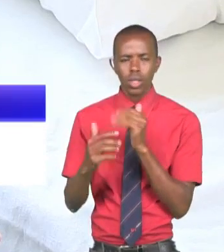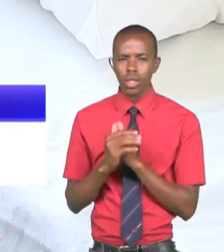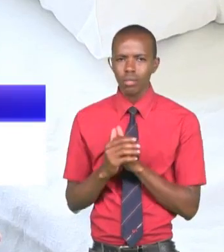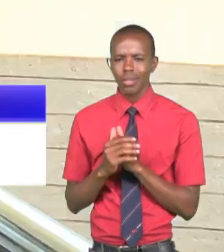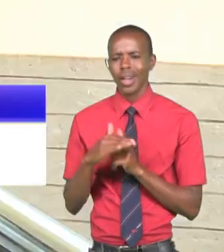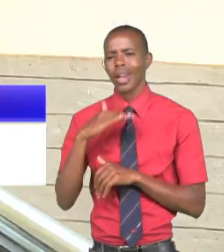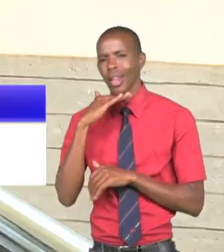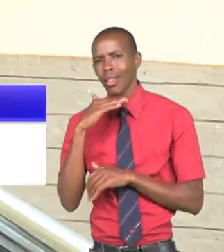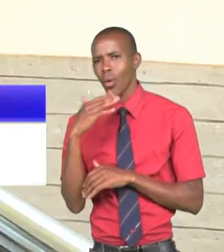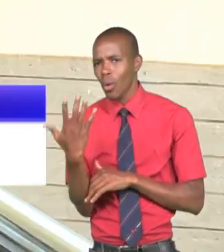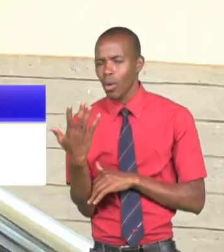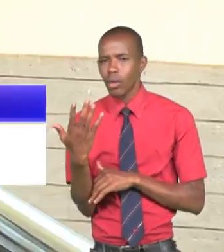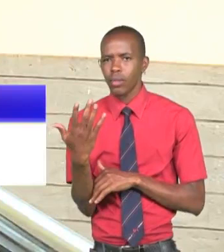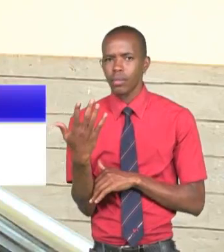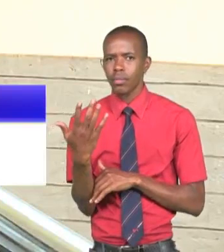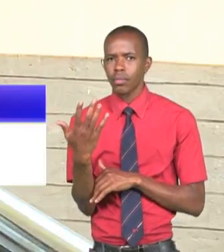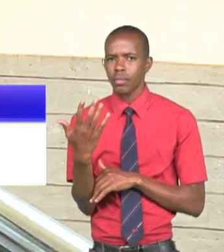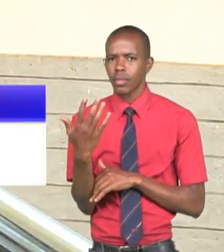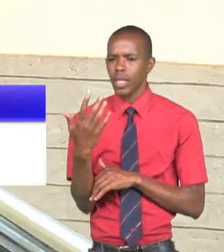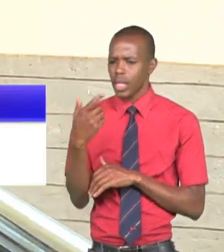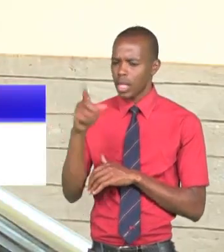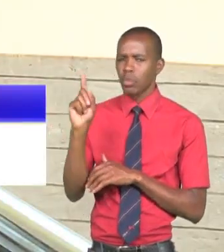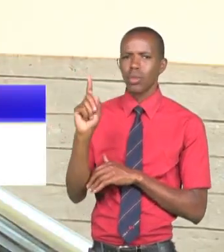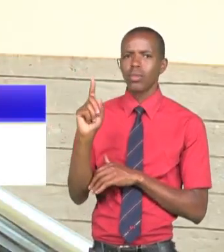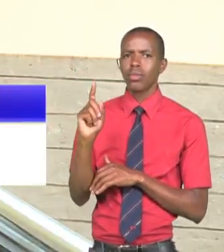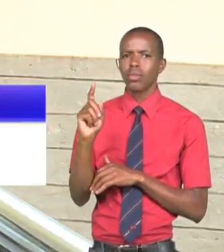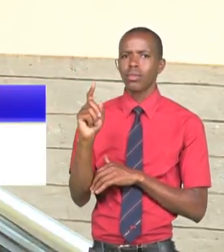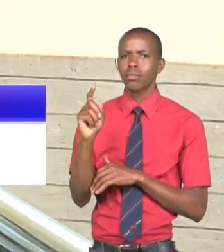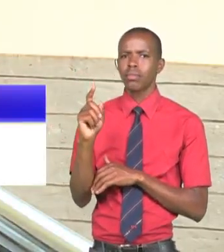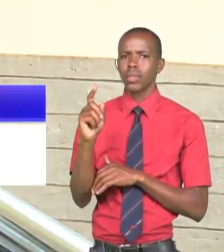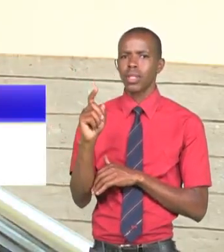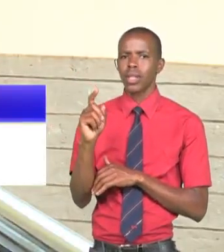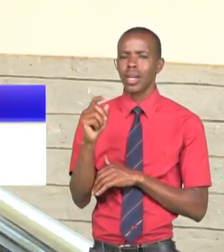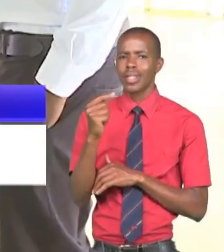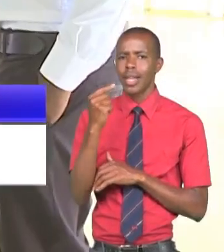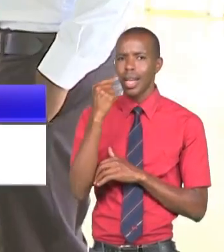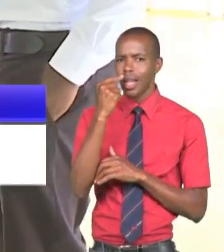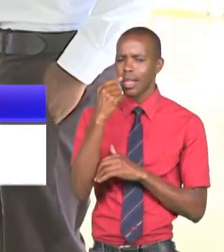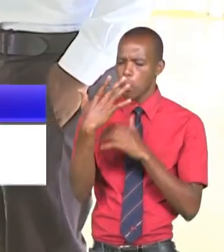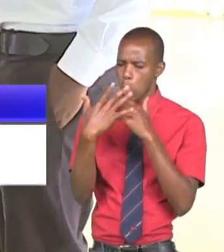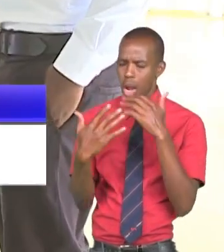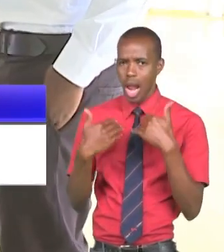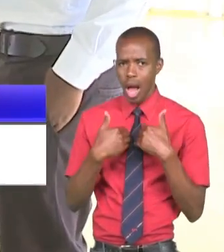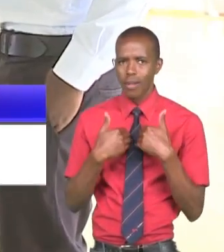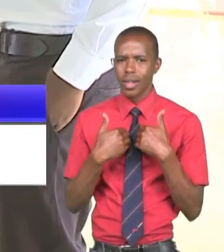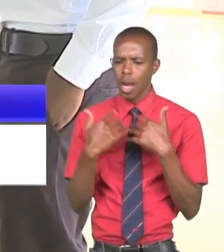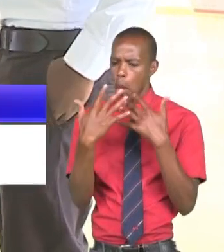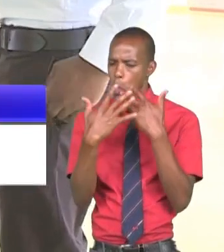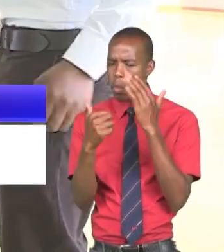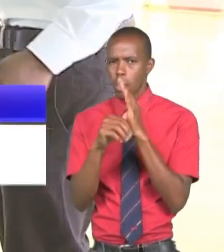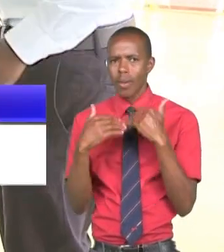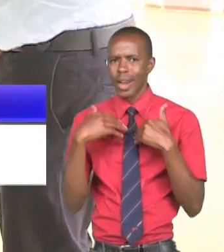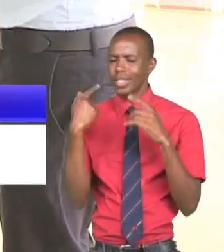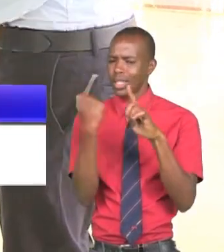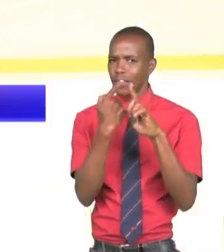death? When his platelets are low, he experiences bleeding of the gums and his eyes are bloodshot, among other